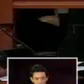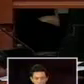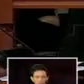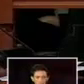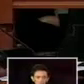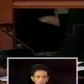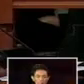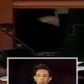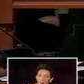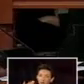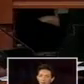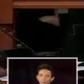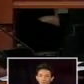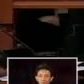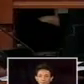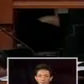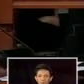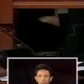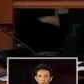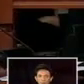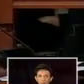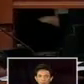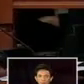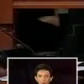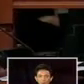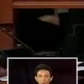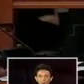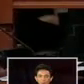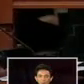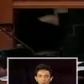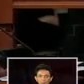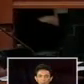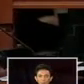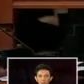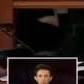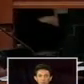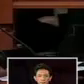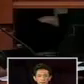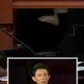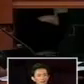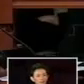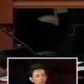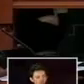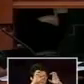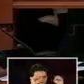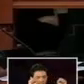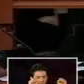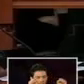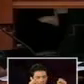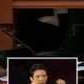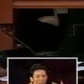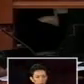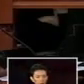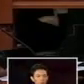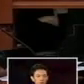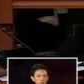thank you I was just relying on the jurisprudence on point the senate president the presiding officer already